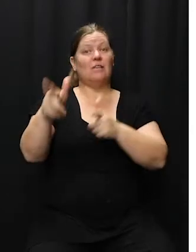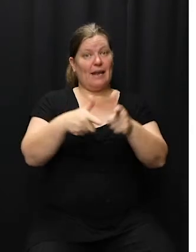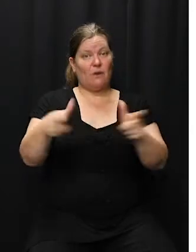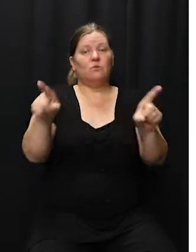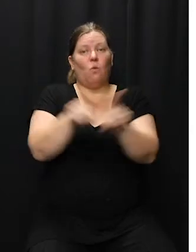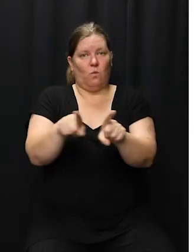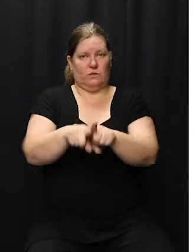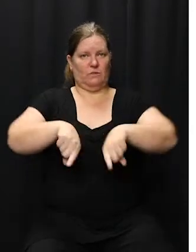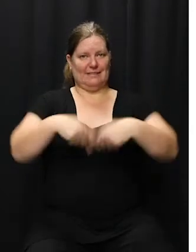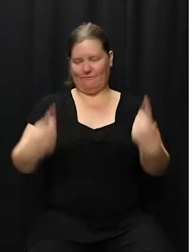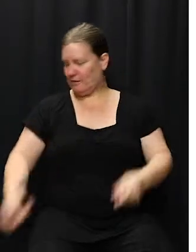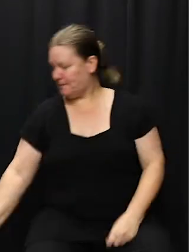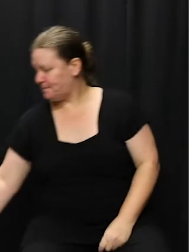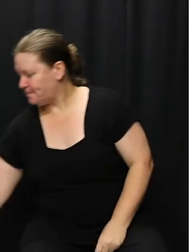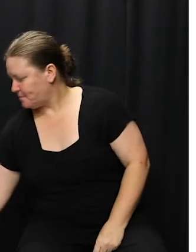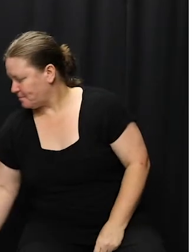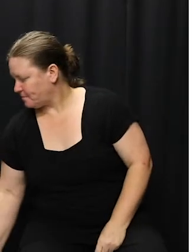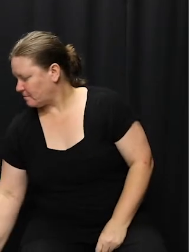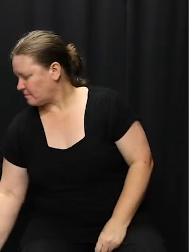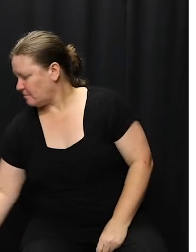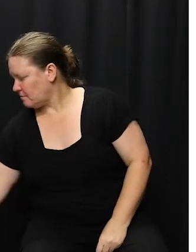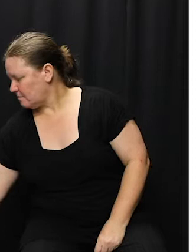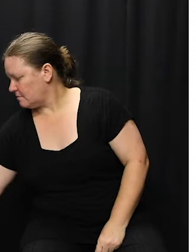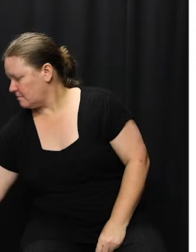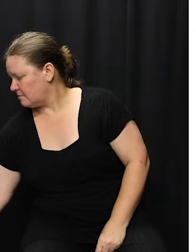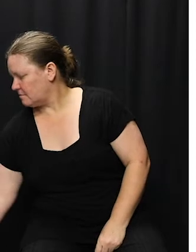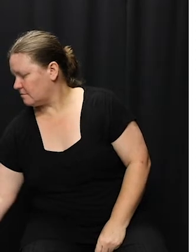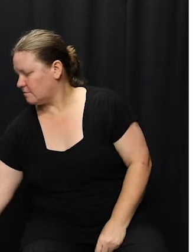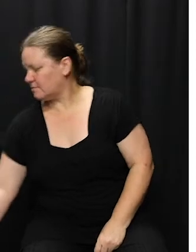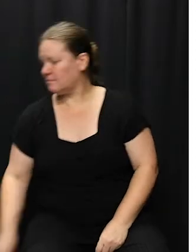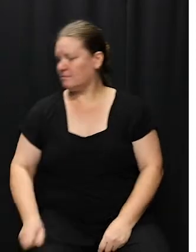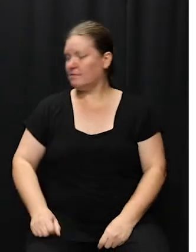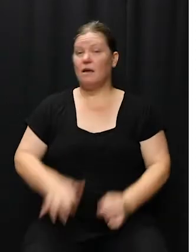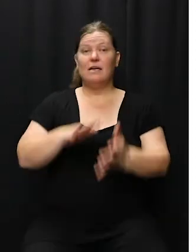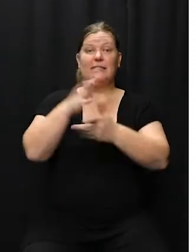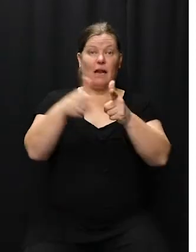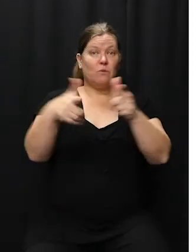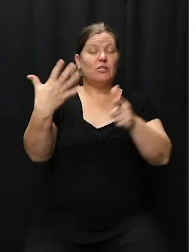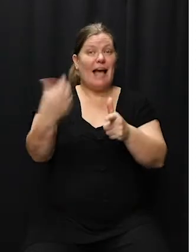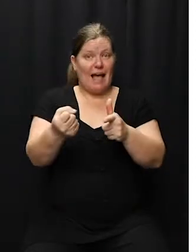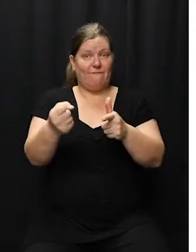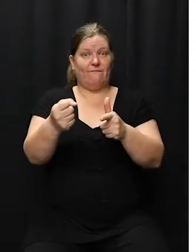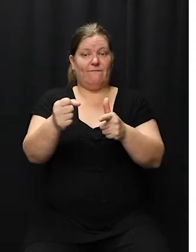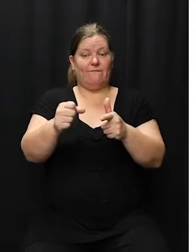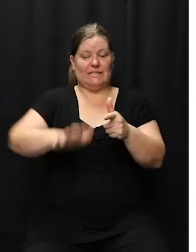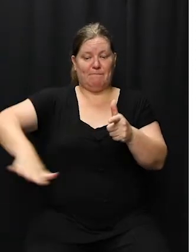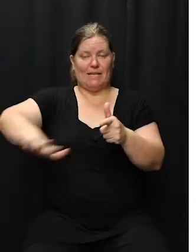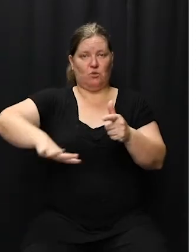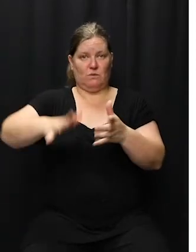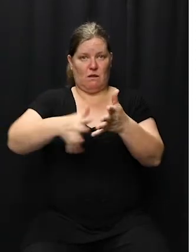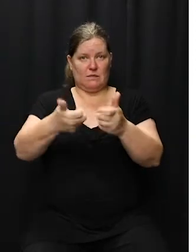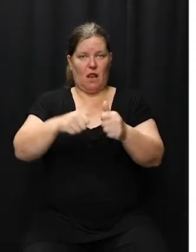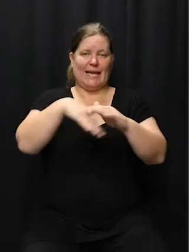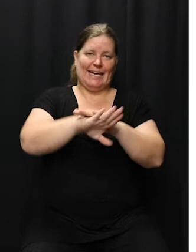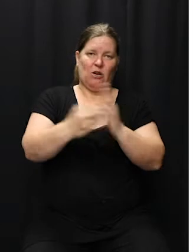different languages break up these concepts in very different ways. Sign languages also are very different. Sign languages also have